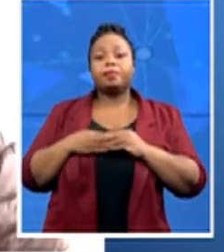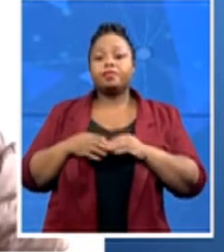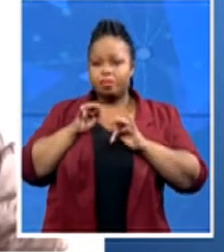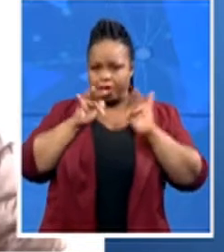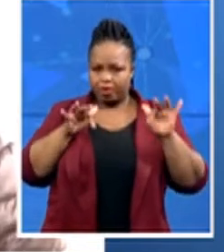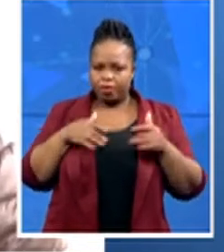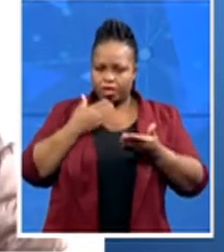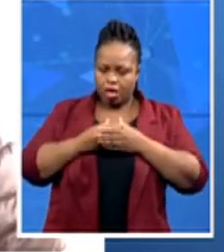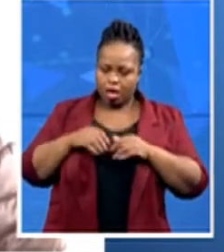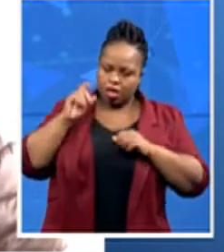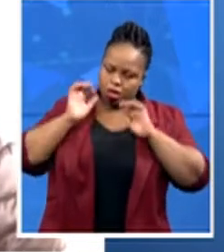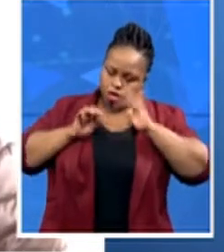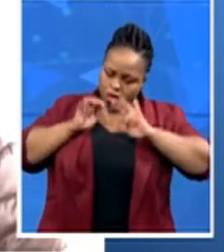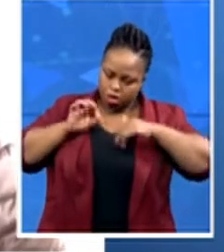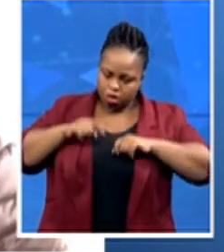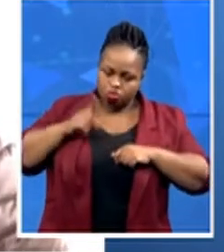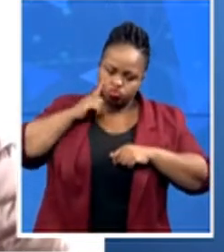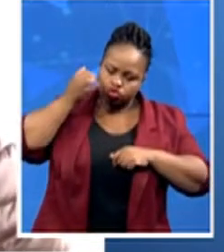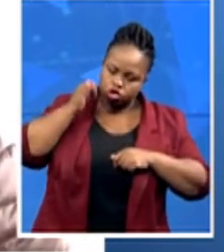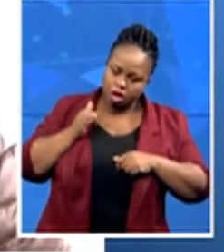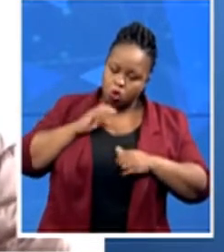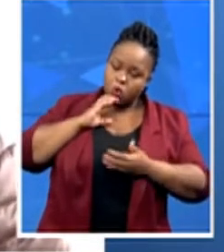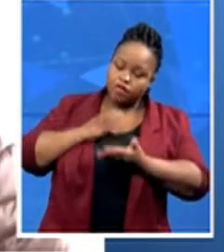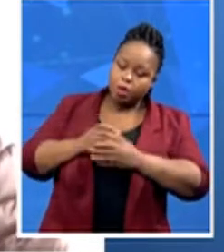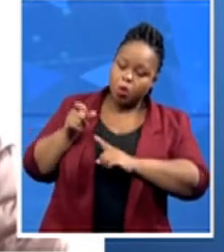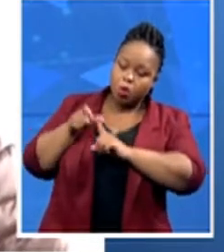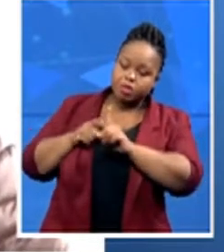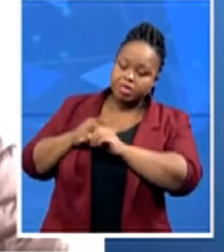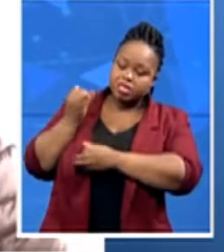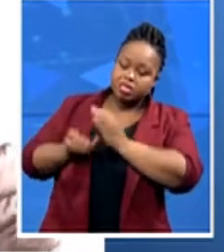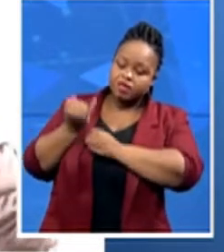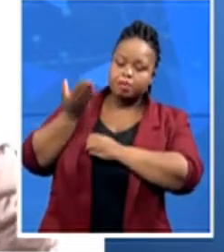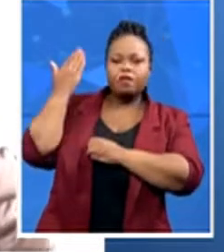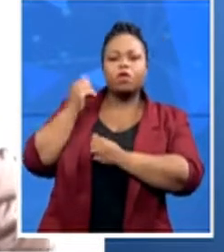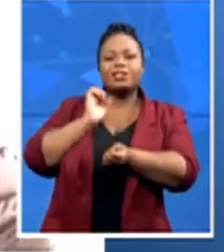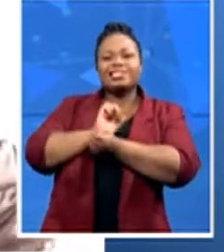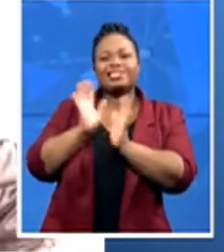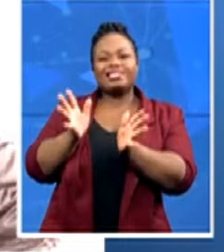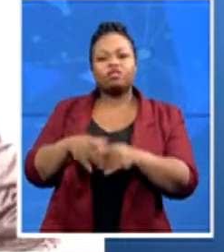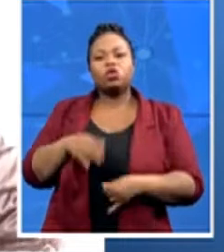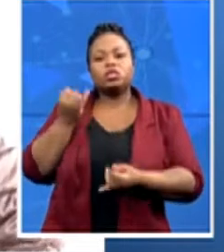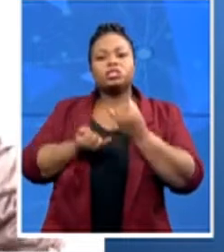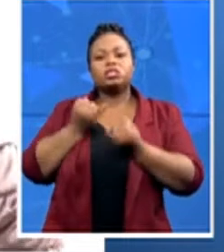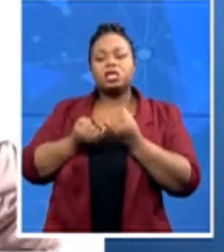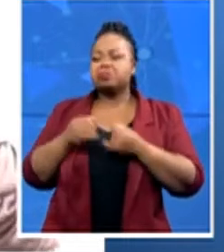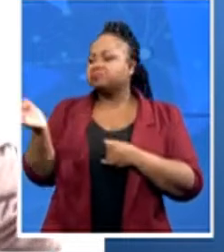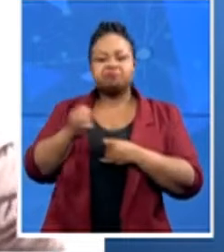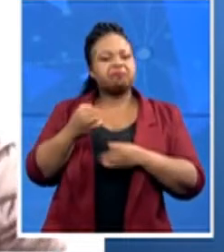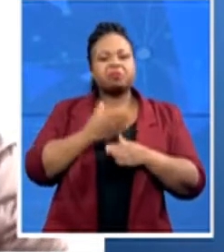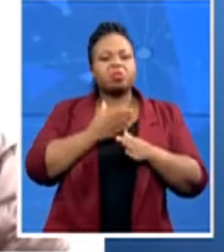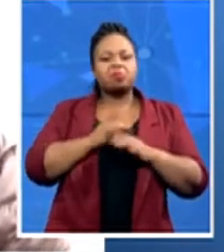and confirm that an individual indeed is in that register, and I cannot employ them, they cannot work with children, they cannot work with